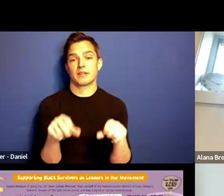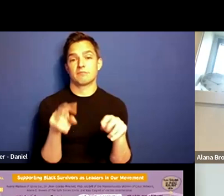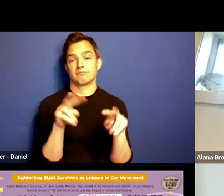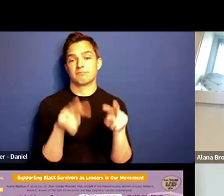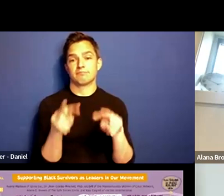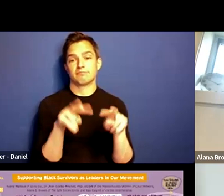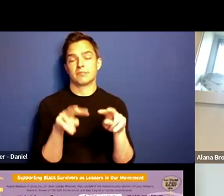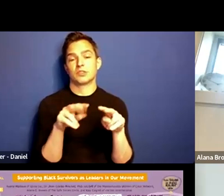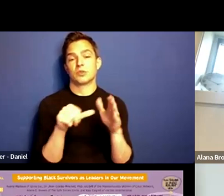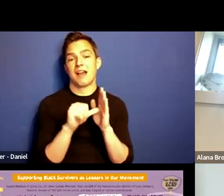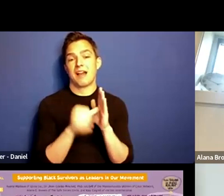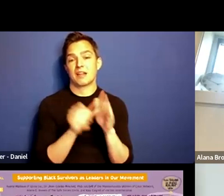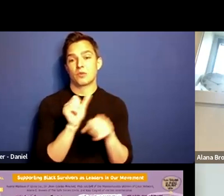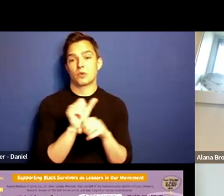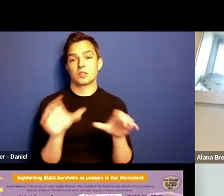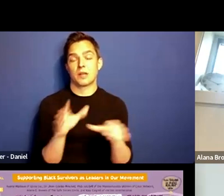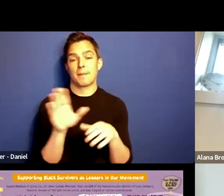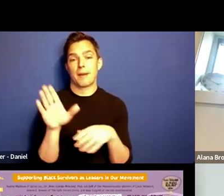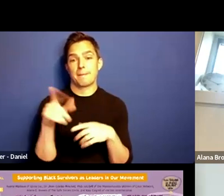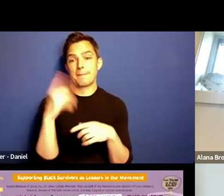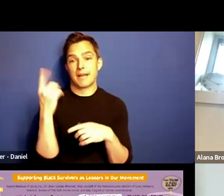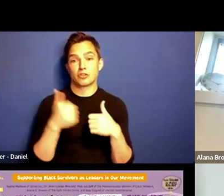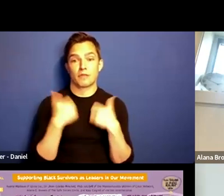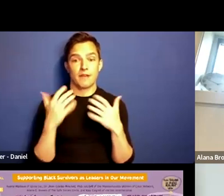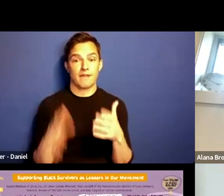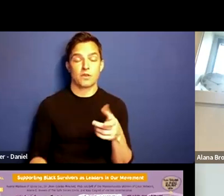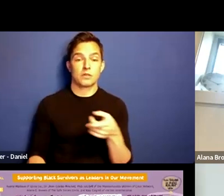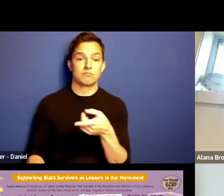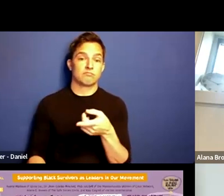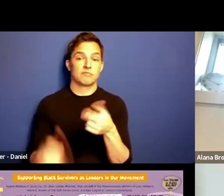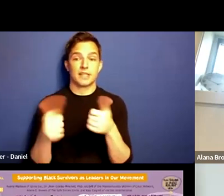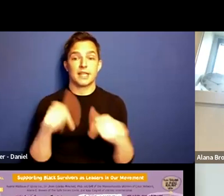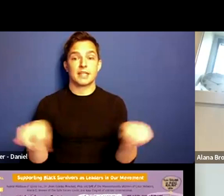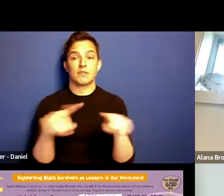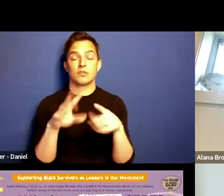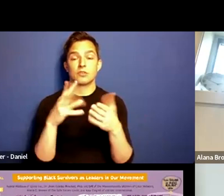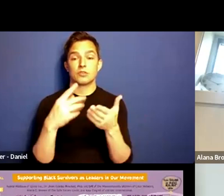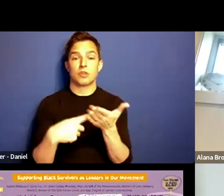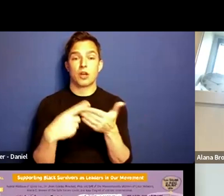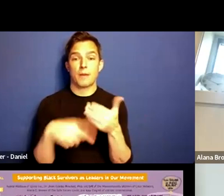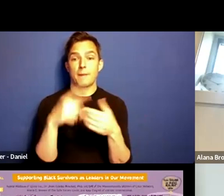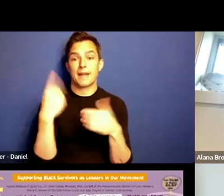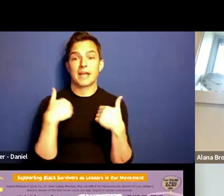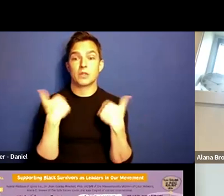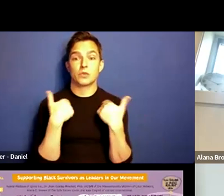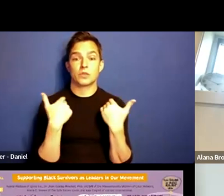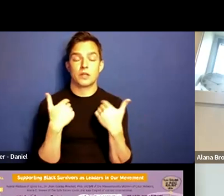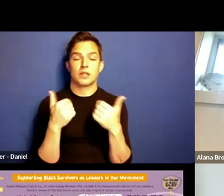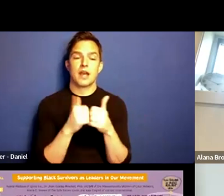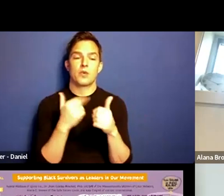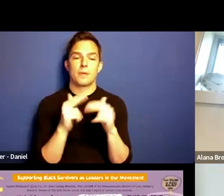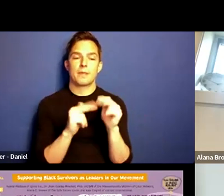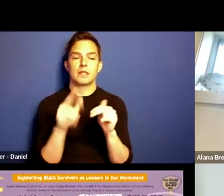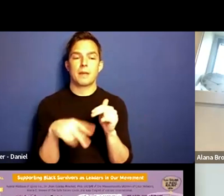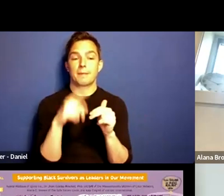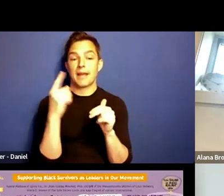work being done by Black survivors? And then can anyone talk to us about Black youth and how we're building up Black youth as well?